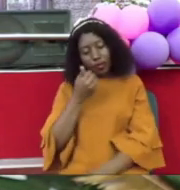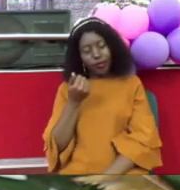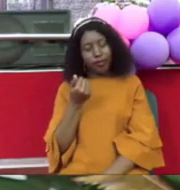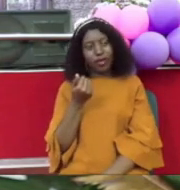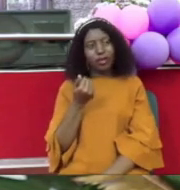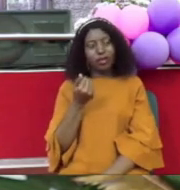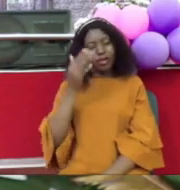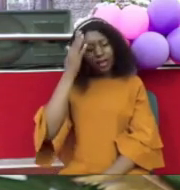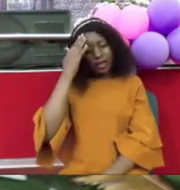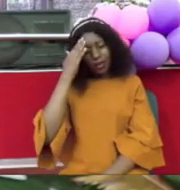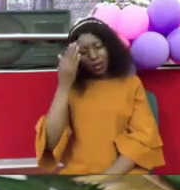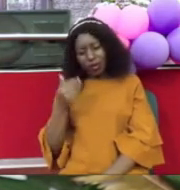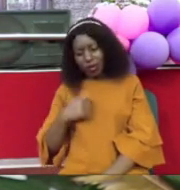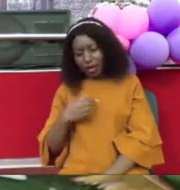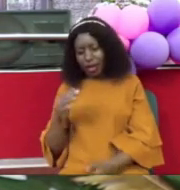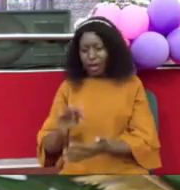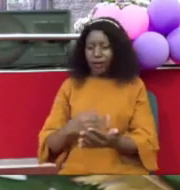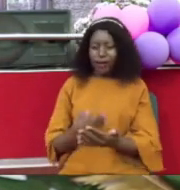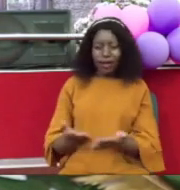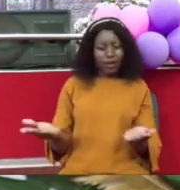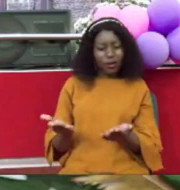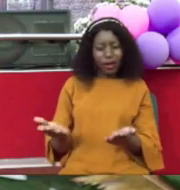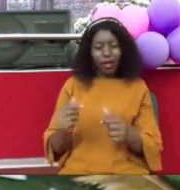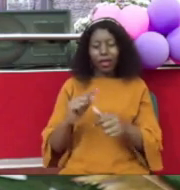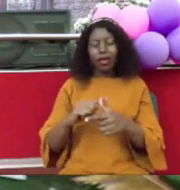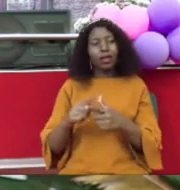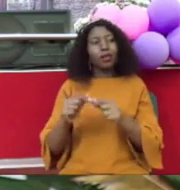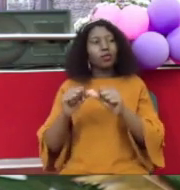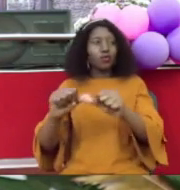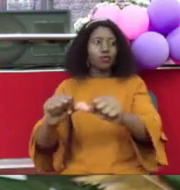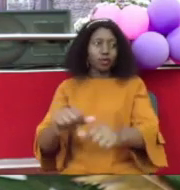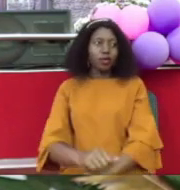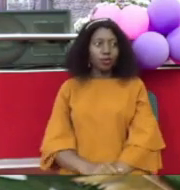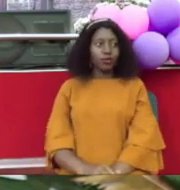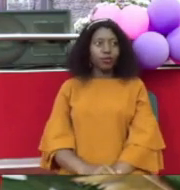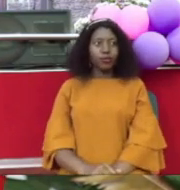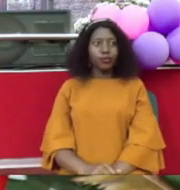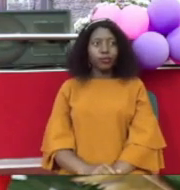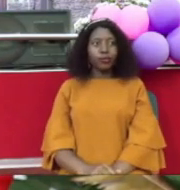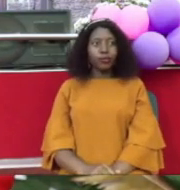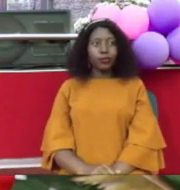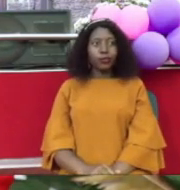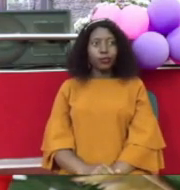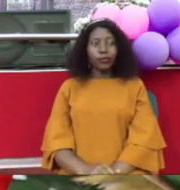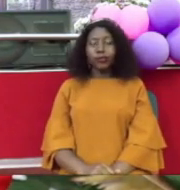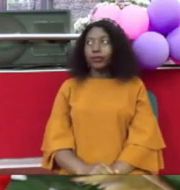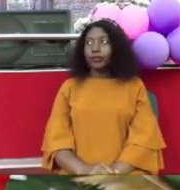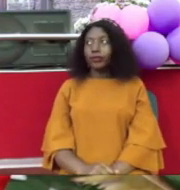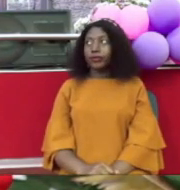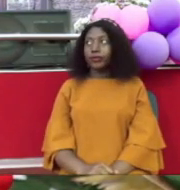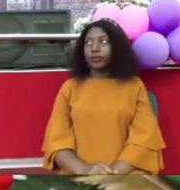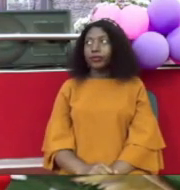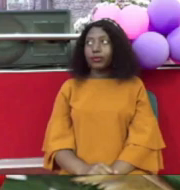fail, you wake up and you continue. So unaendelea, unaanguka, unakosa kutimiliza, lakini unainuka na unaendelea. Now,